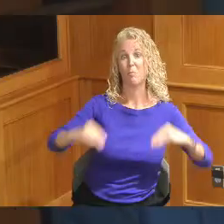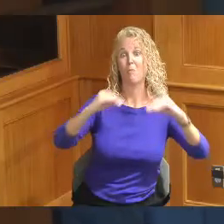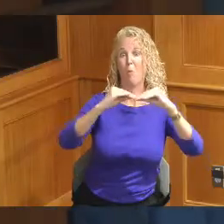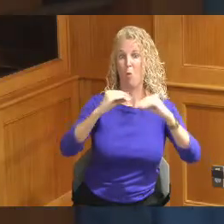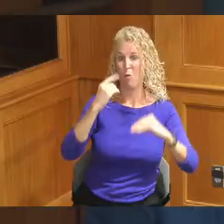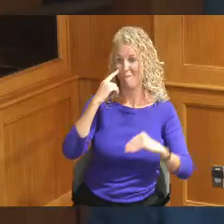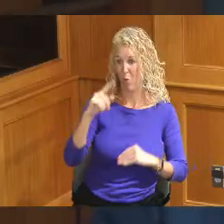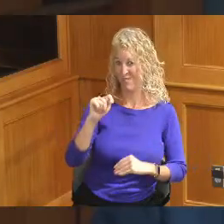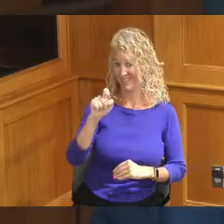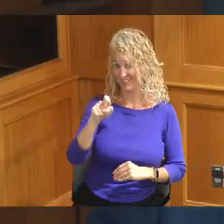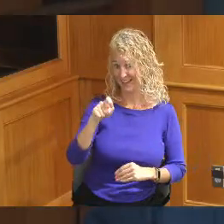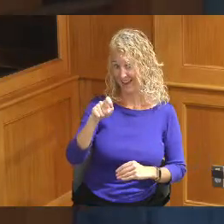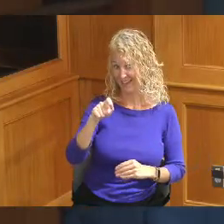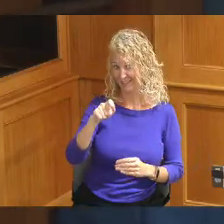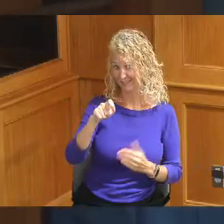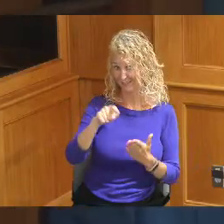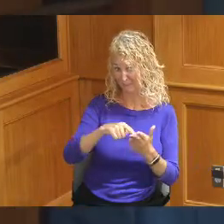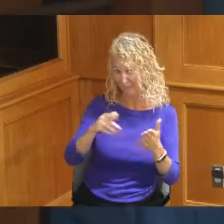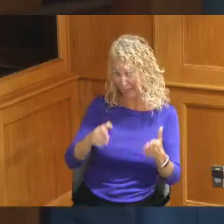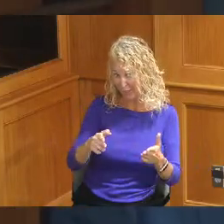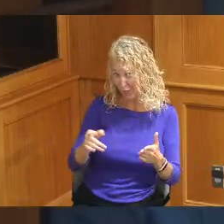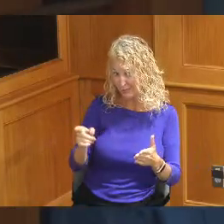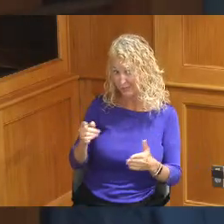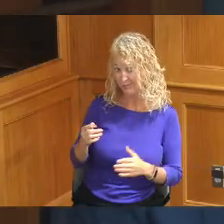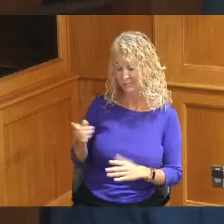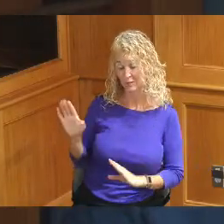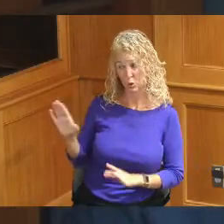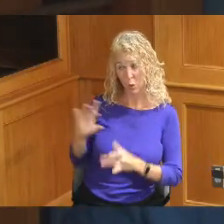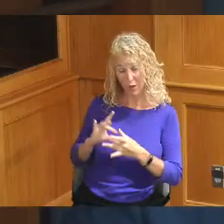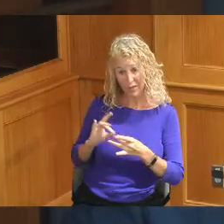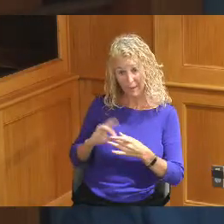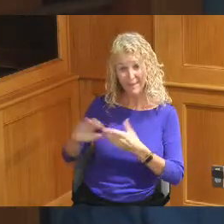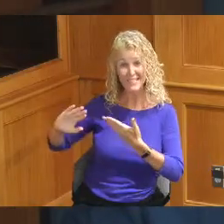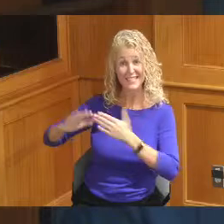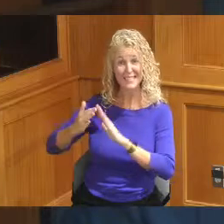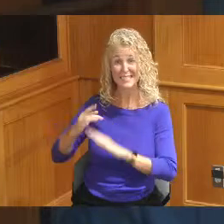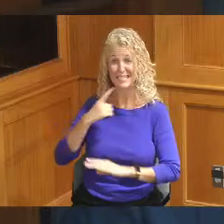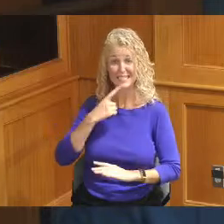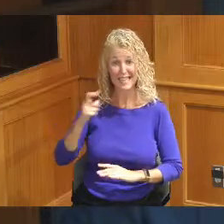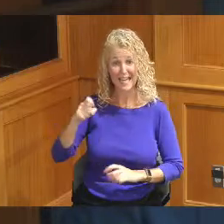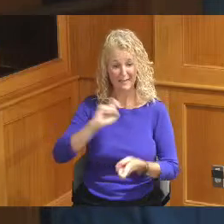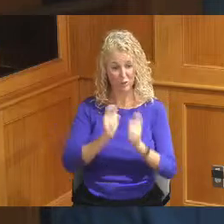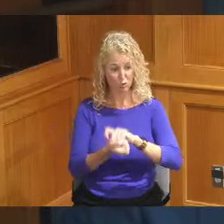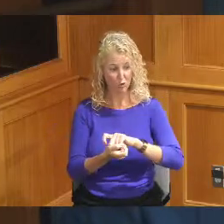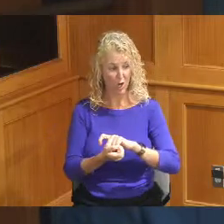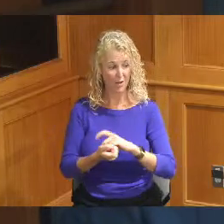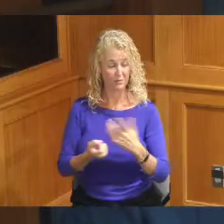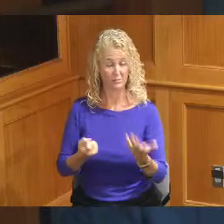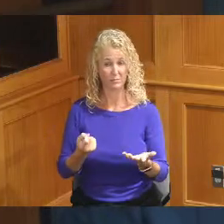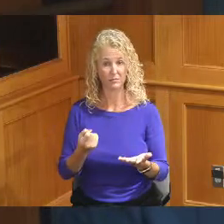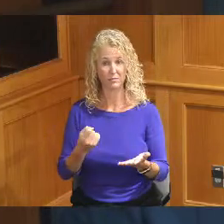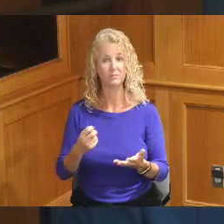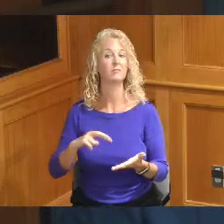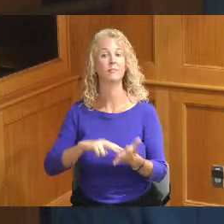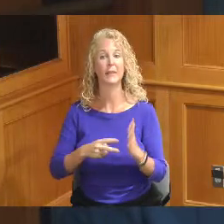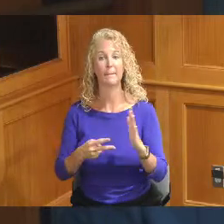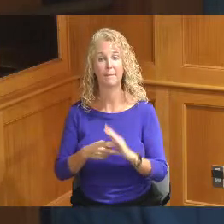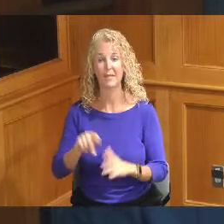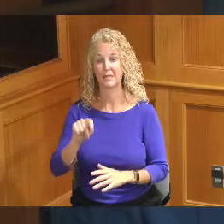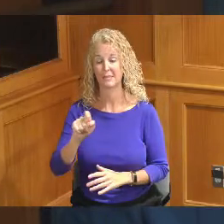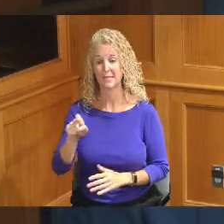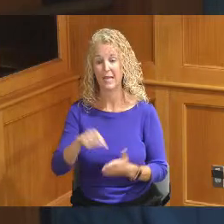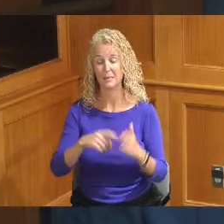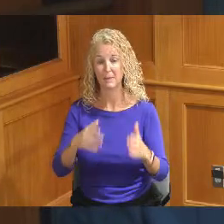what's happening, a budget adjustment based on what you said, the city sending us back, is costing the taxpayers another